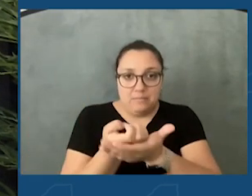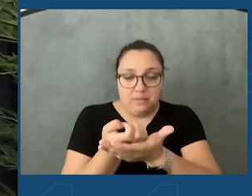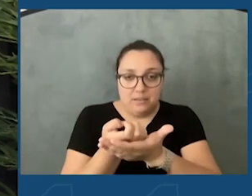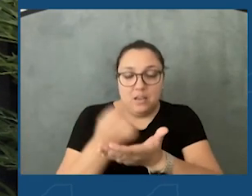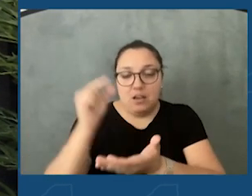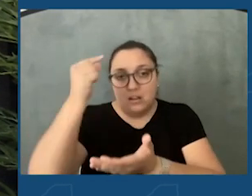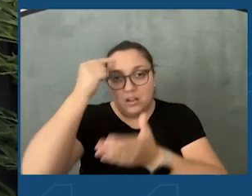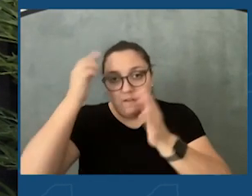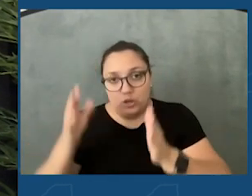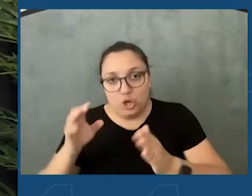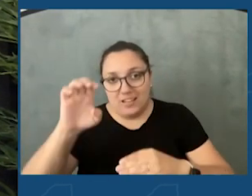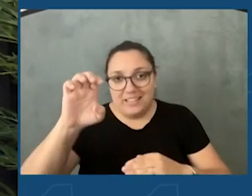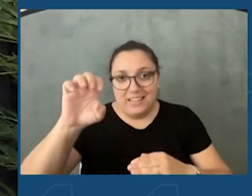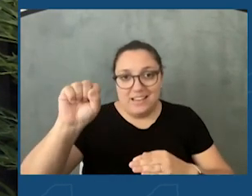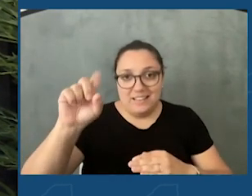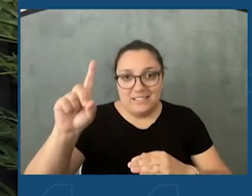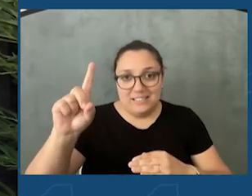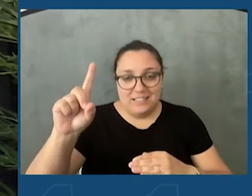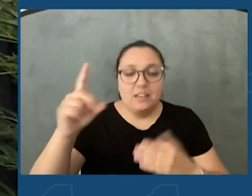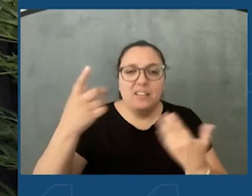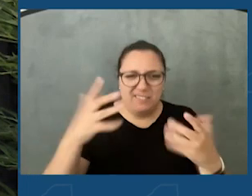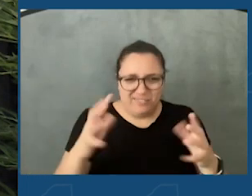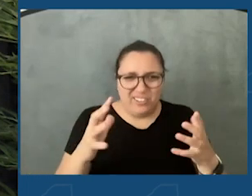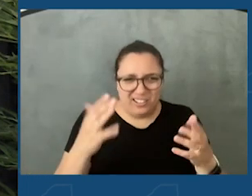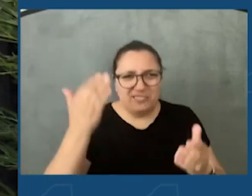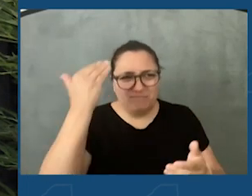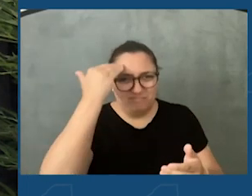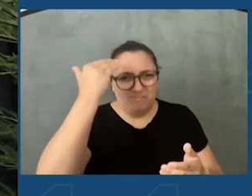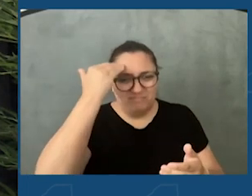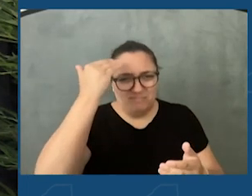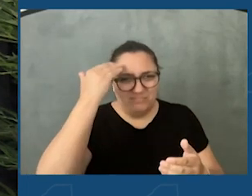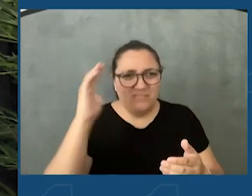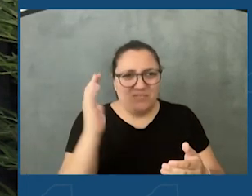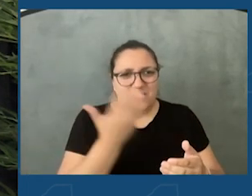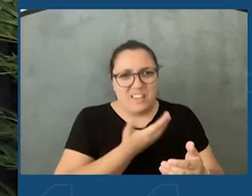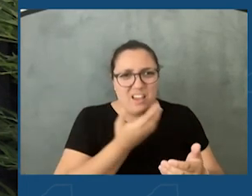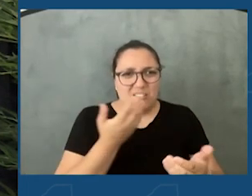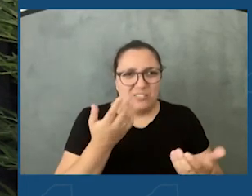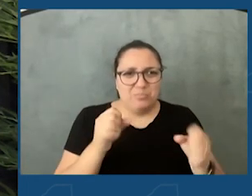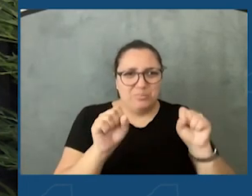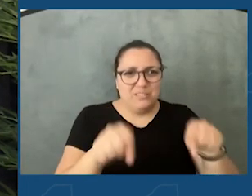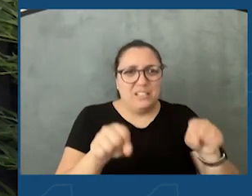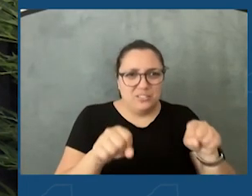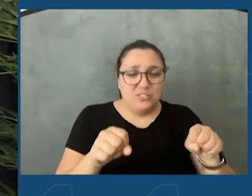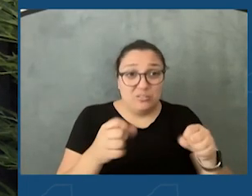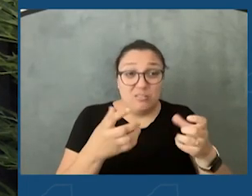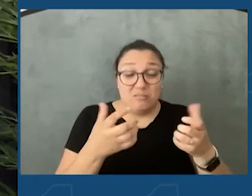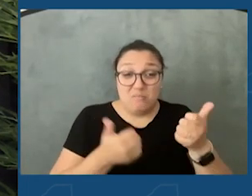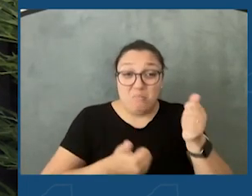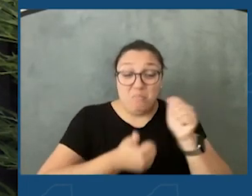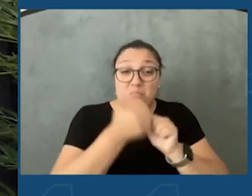potential with the largest Restore New York grant that can be dedicated, I believe, to a single project.